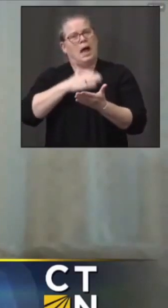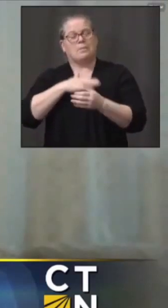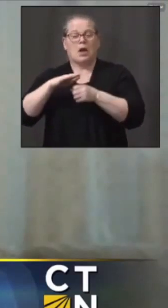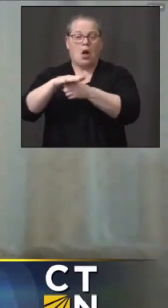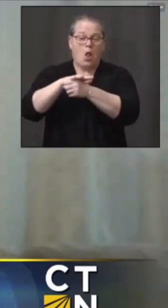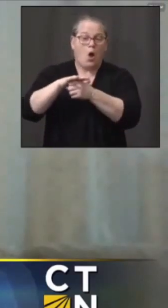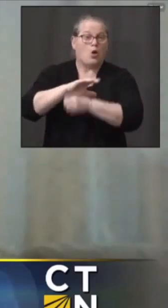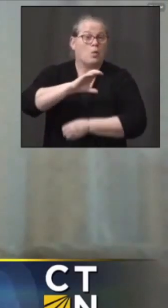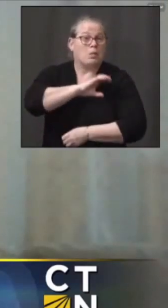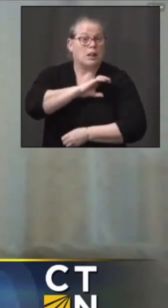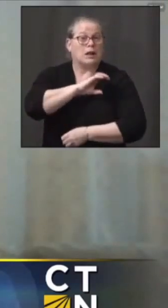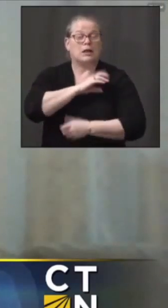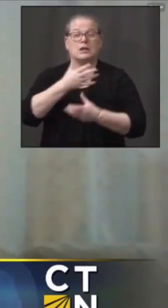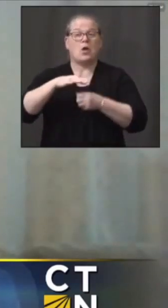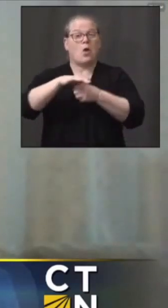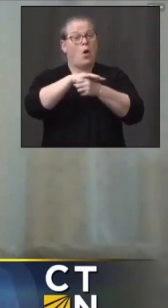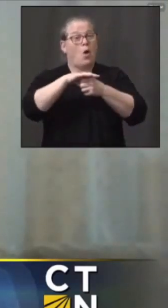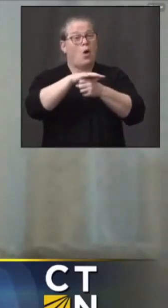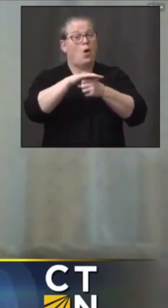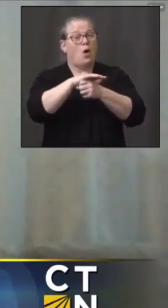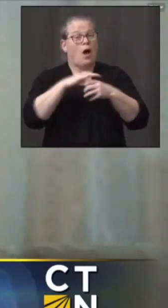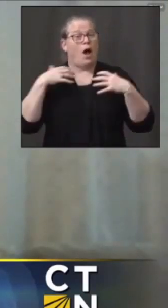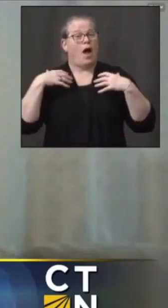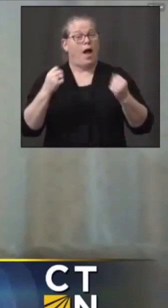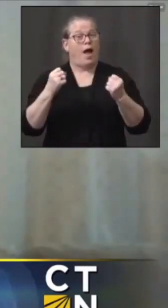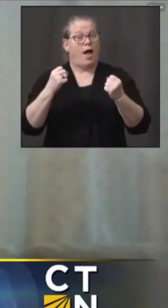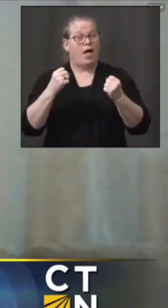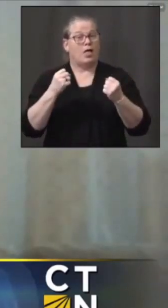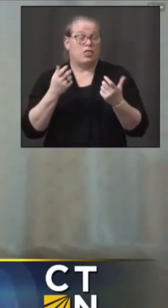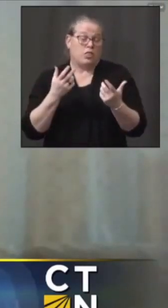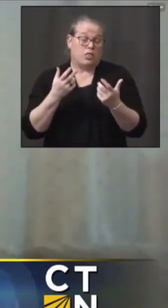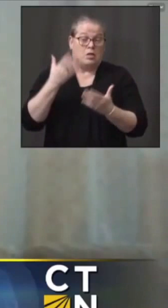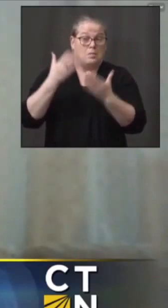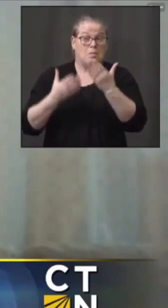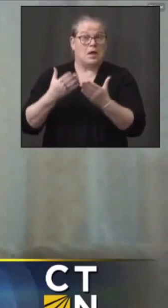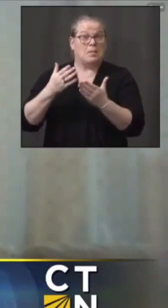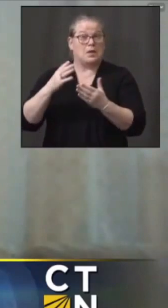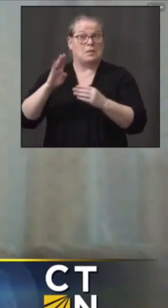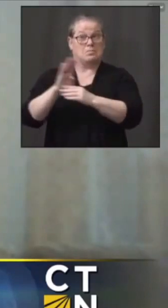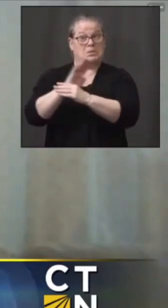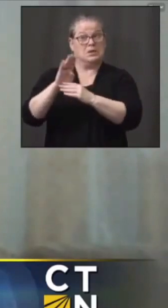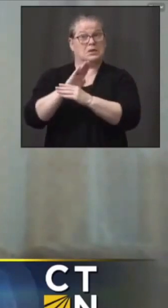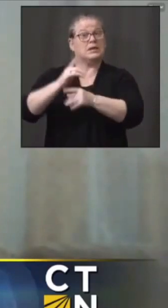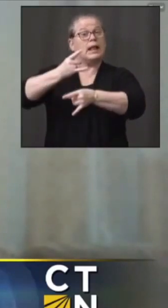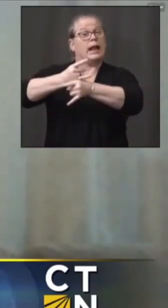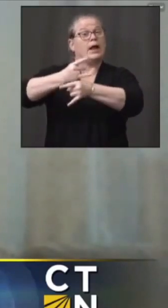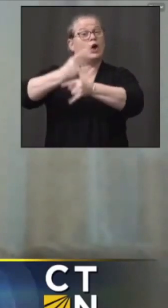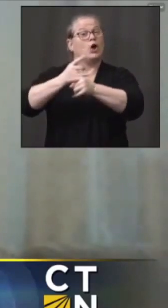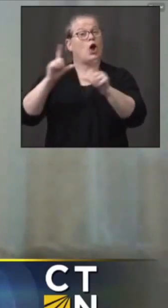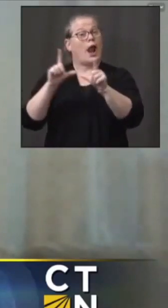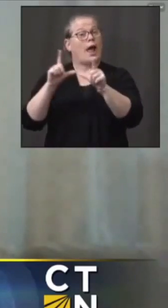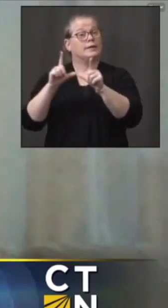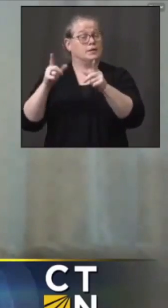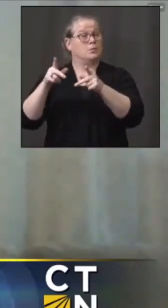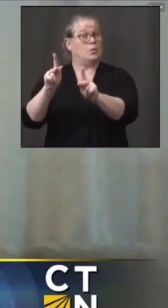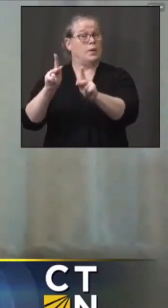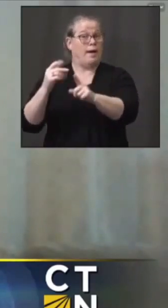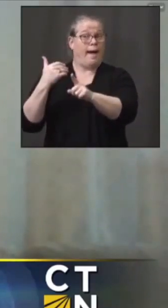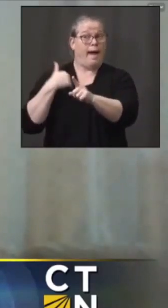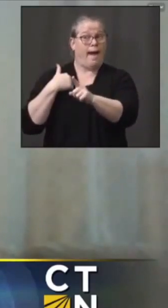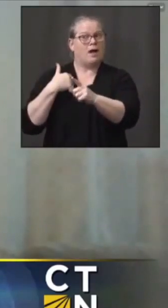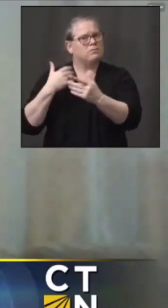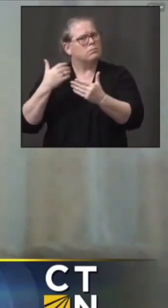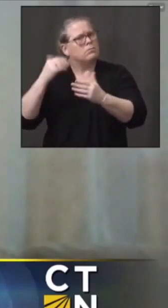local health officials, where if it's somebody who has a liquor license, and that comes with certain responsibilities and expectations, that they're letting us know when